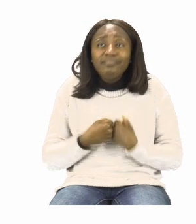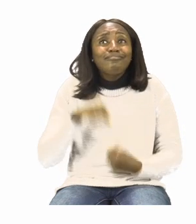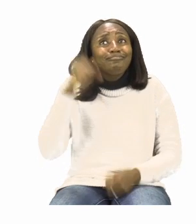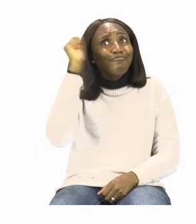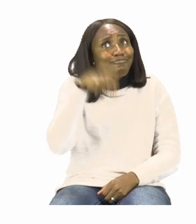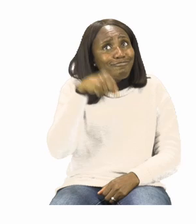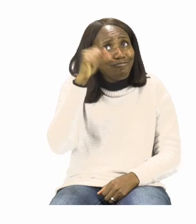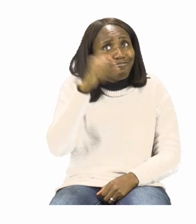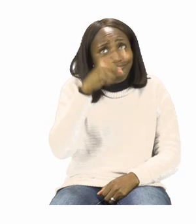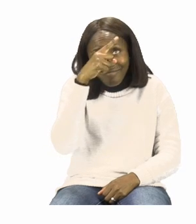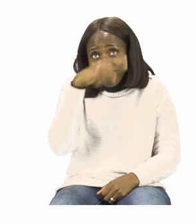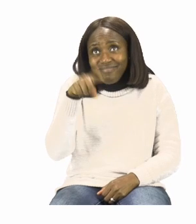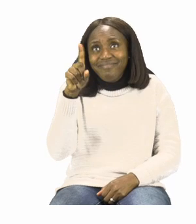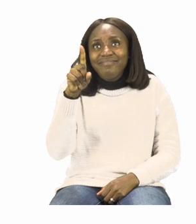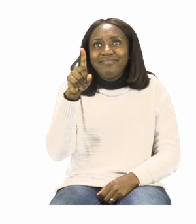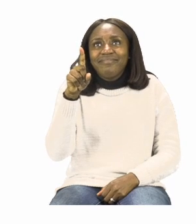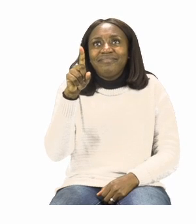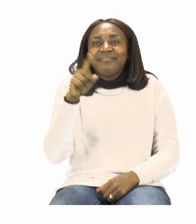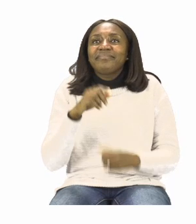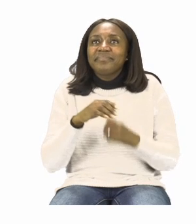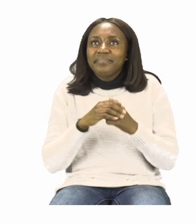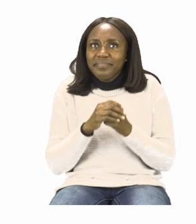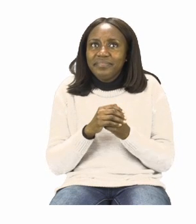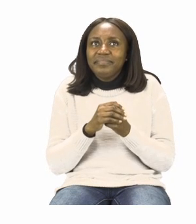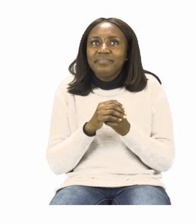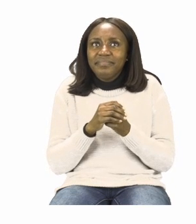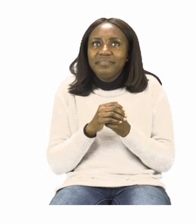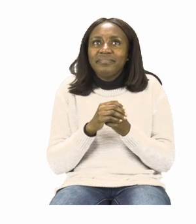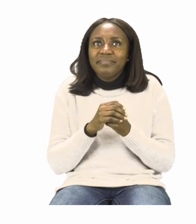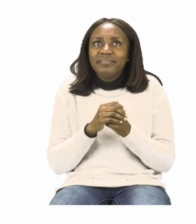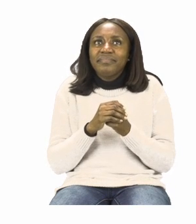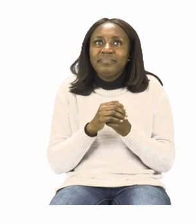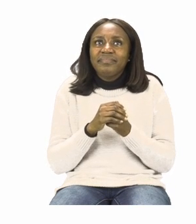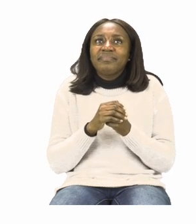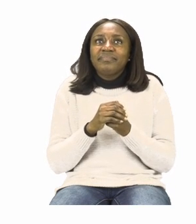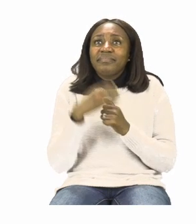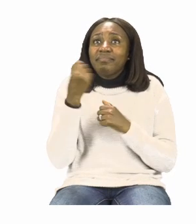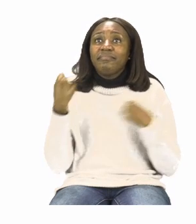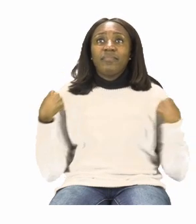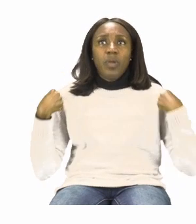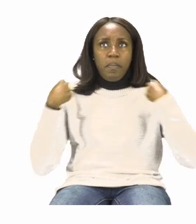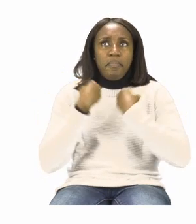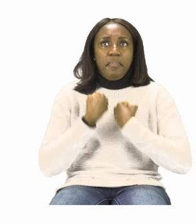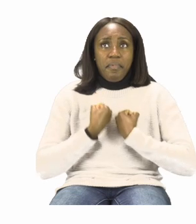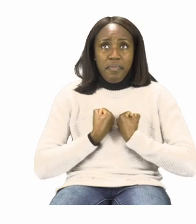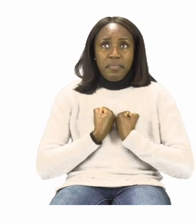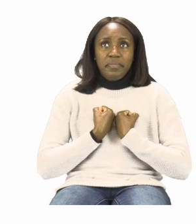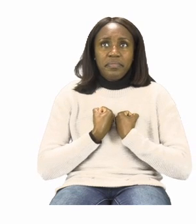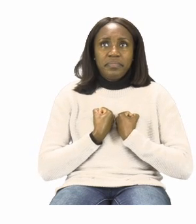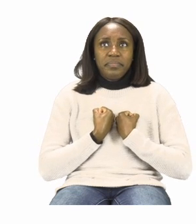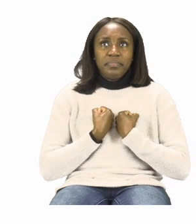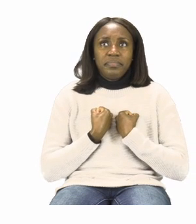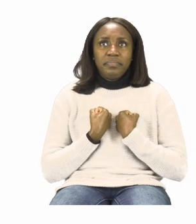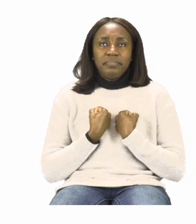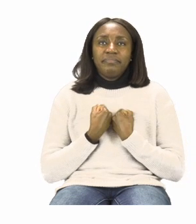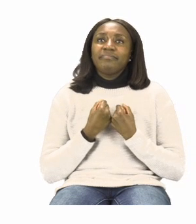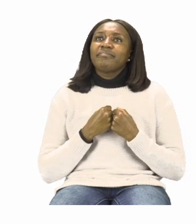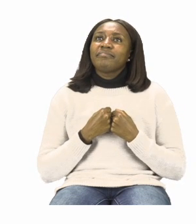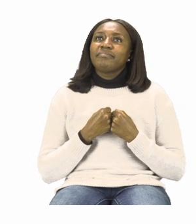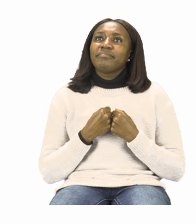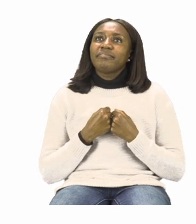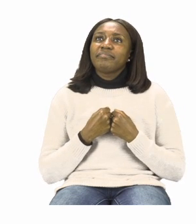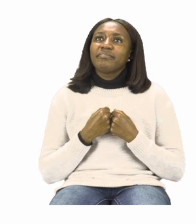Excellent, everyone. This boy is wearing a backpack. Now, can you